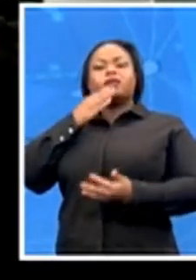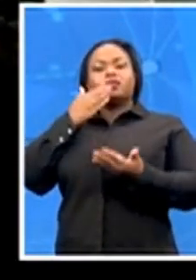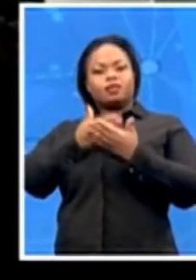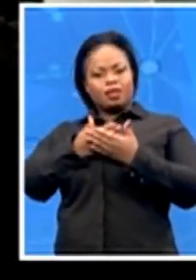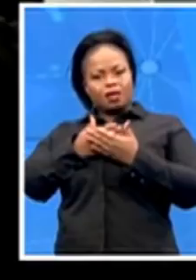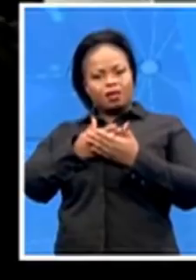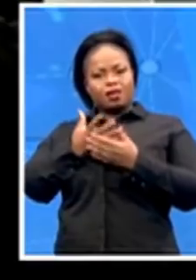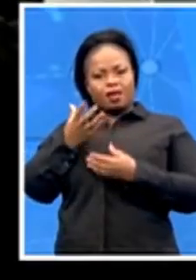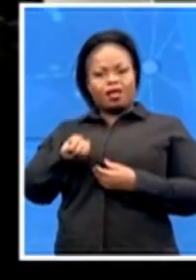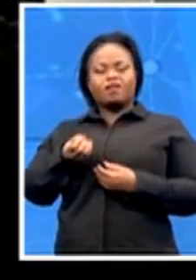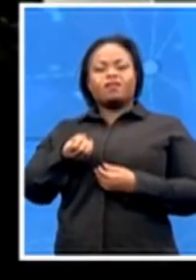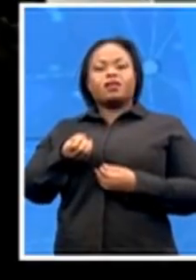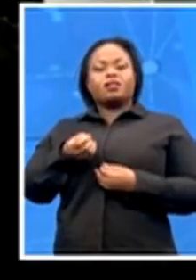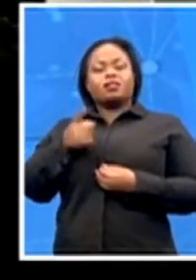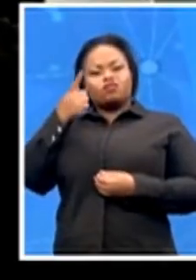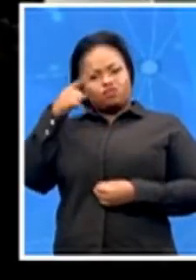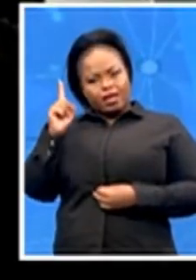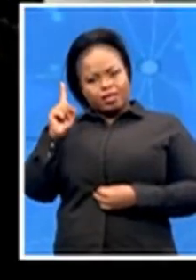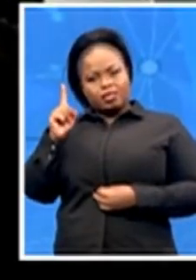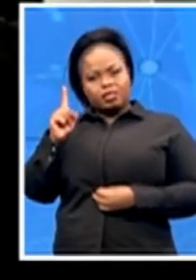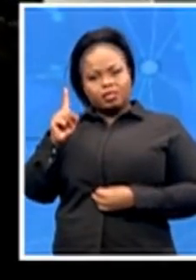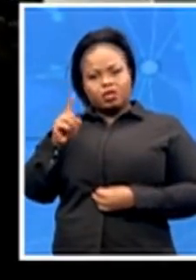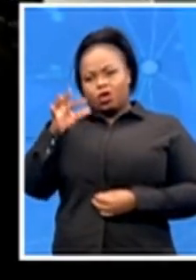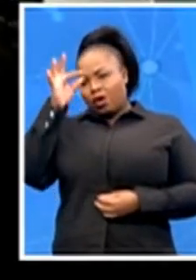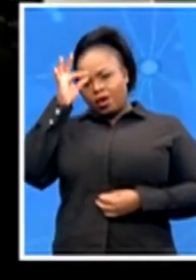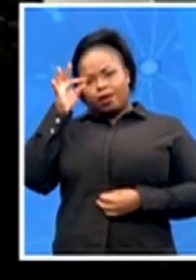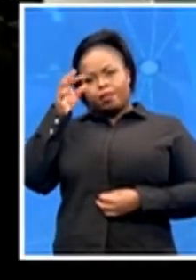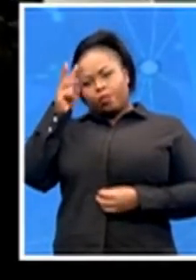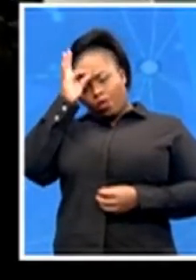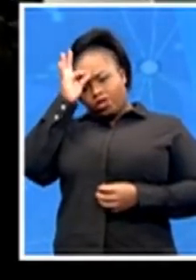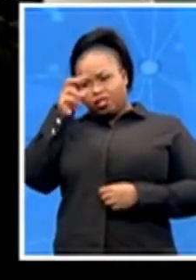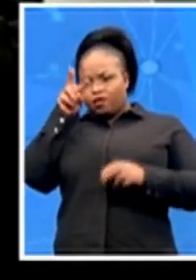And I'm saying there is no one policing approach that